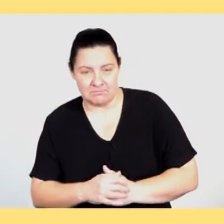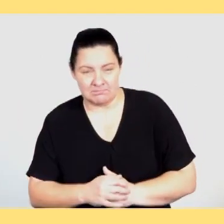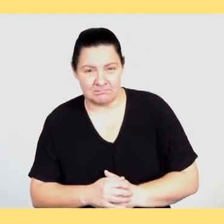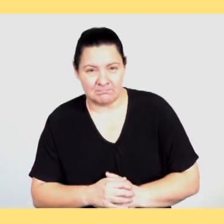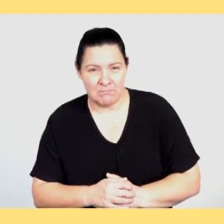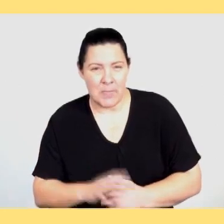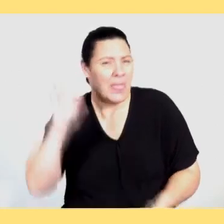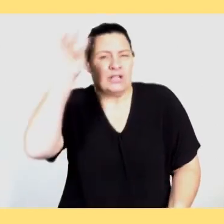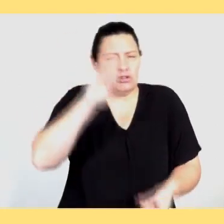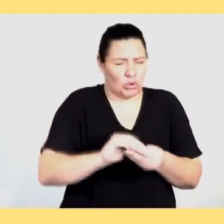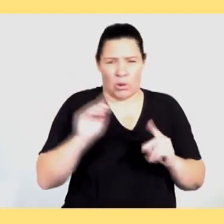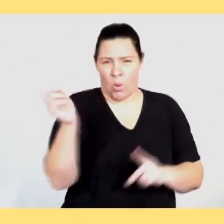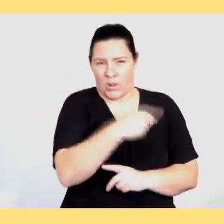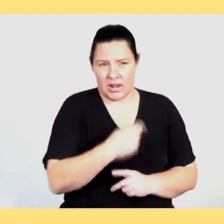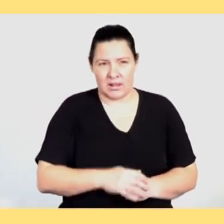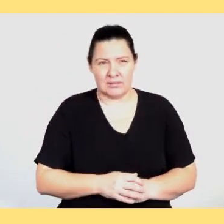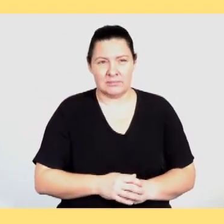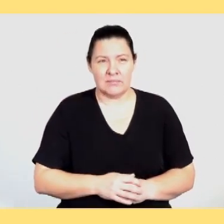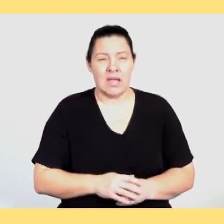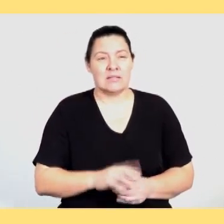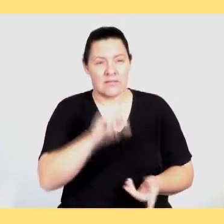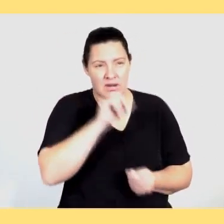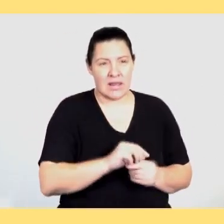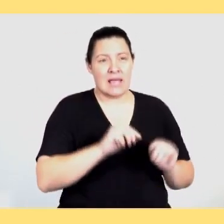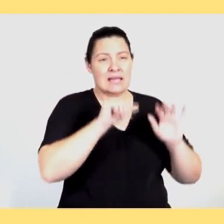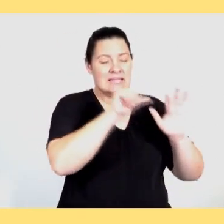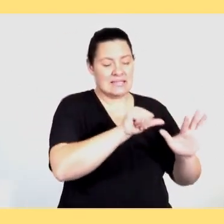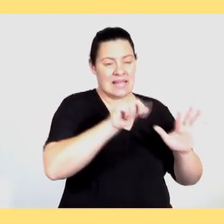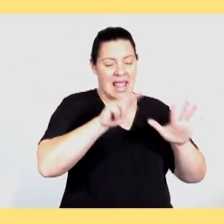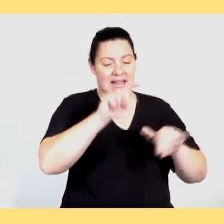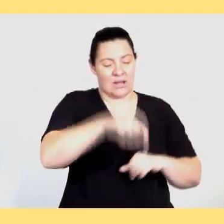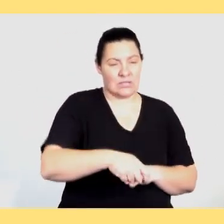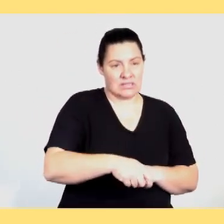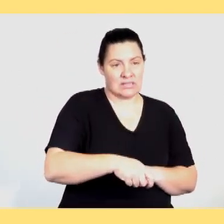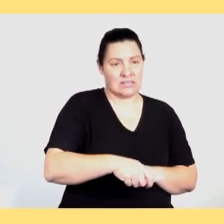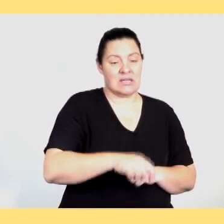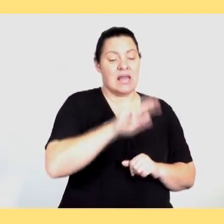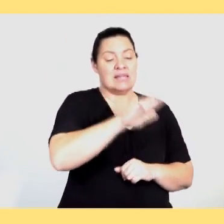4,800. Let's quickly total this up. Then you get